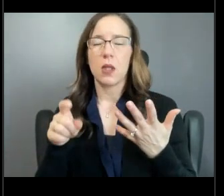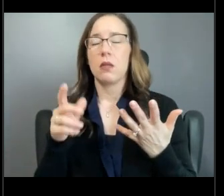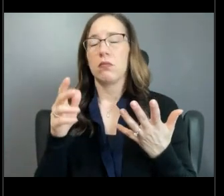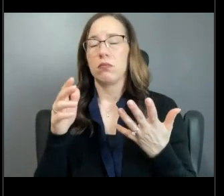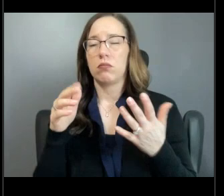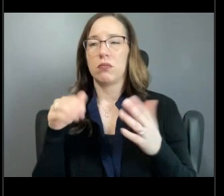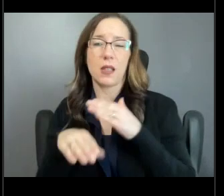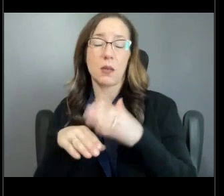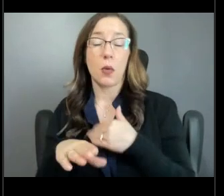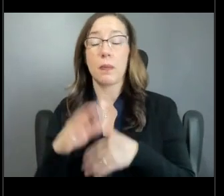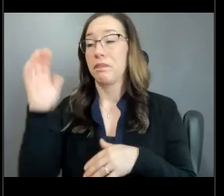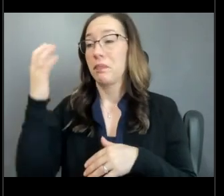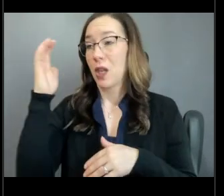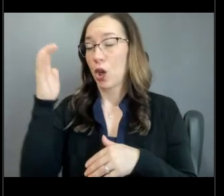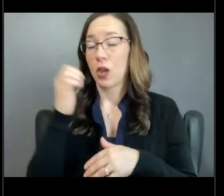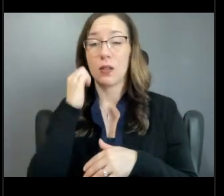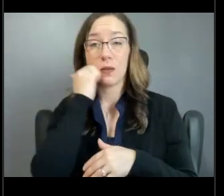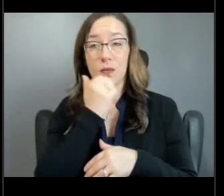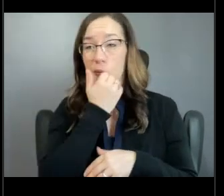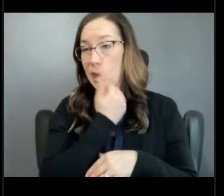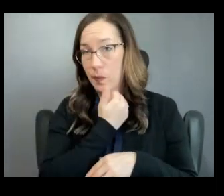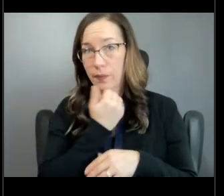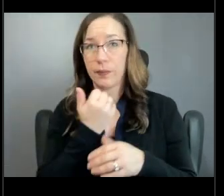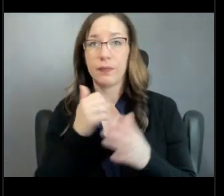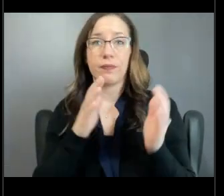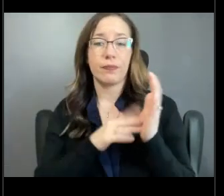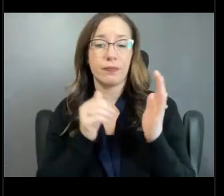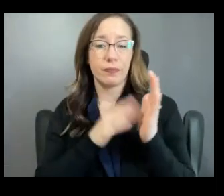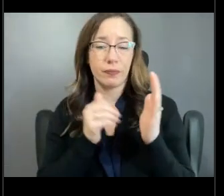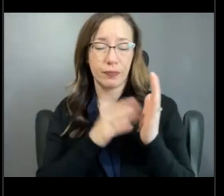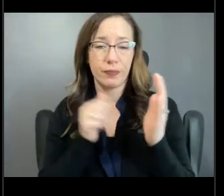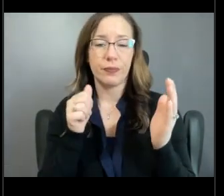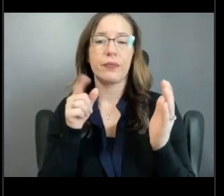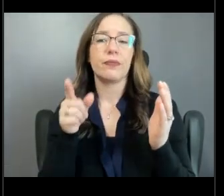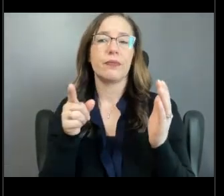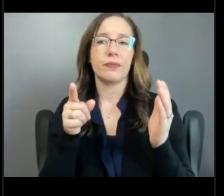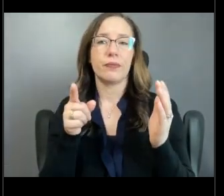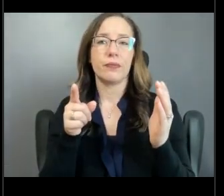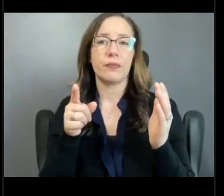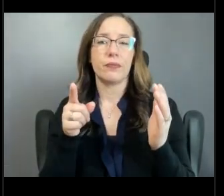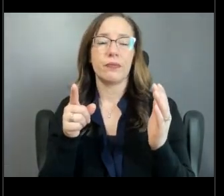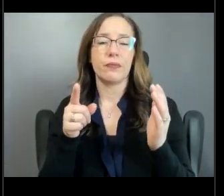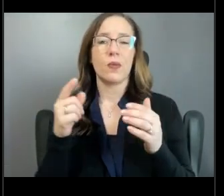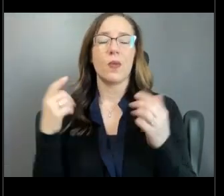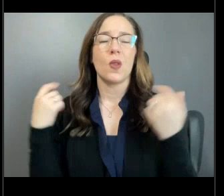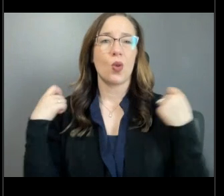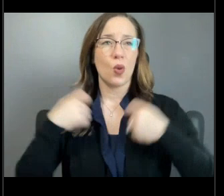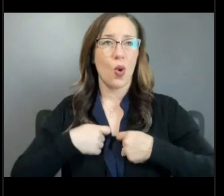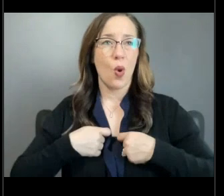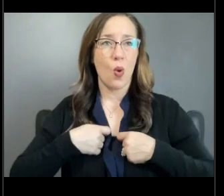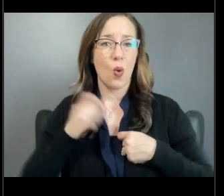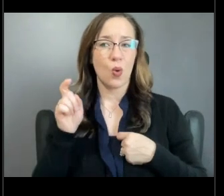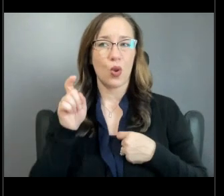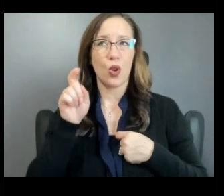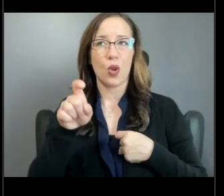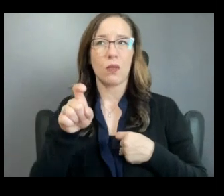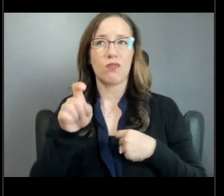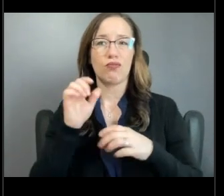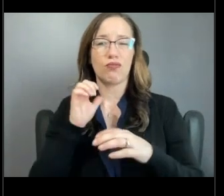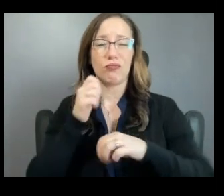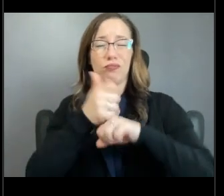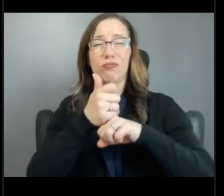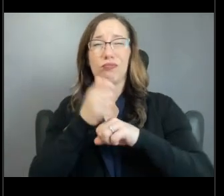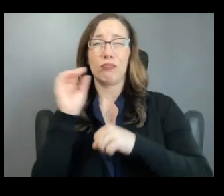mirrors, paper towel dispensers, soap dispensers, and coat hooks may be mounted too